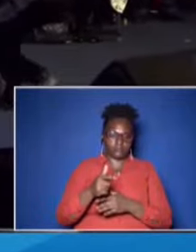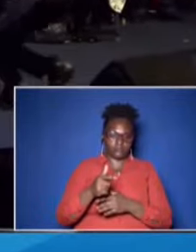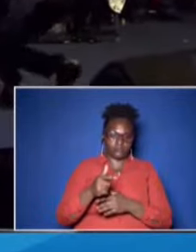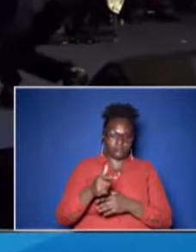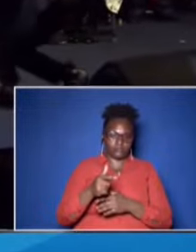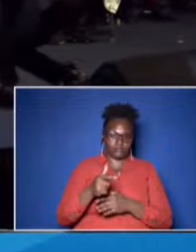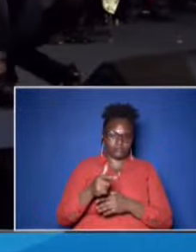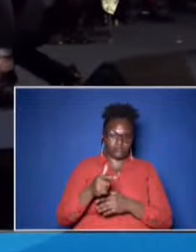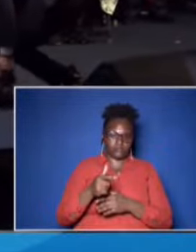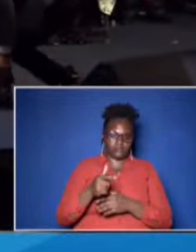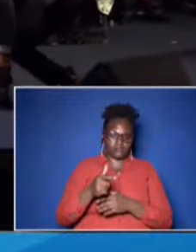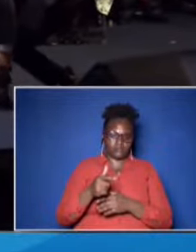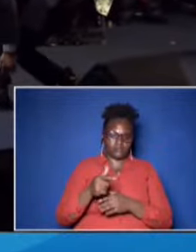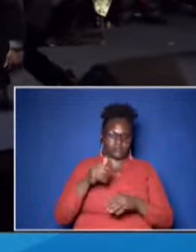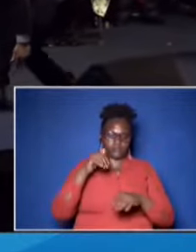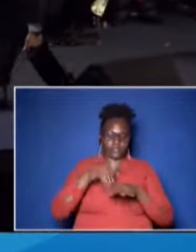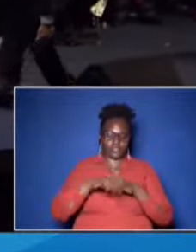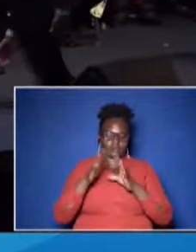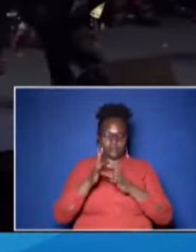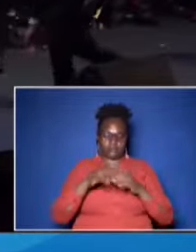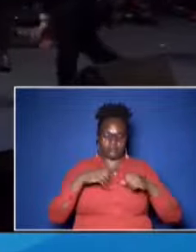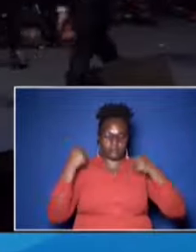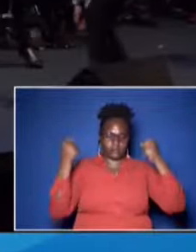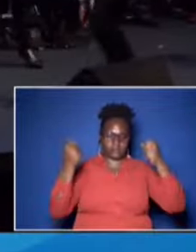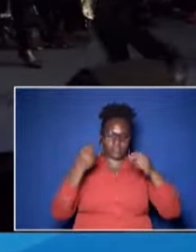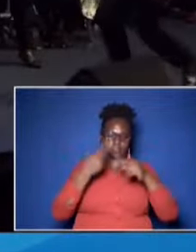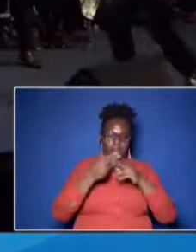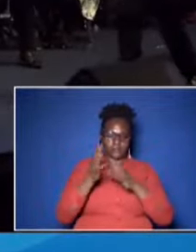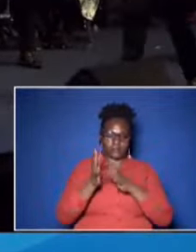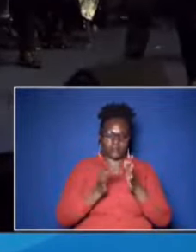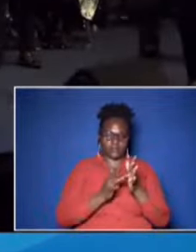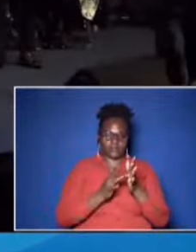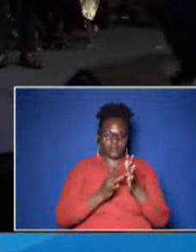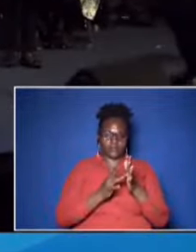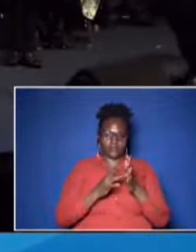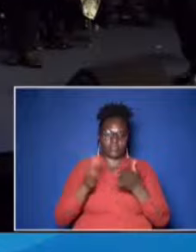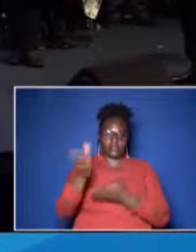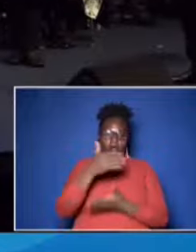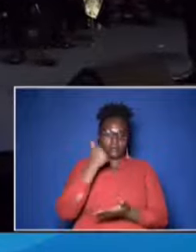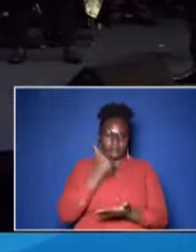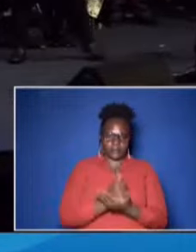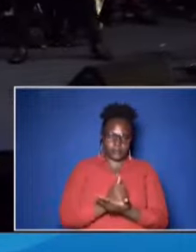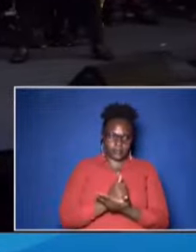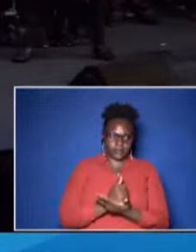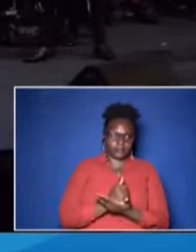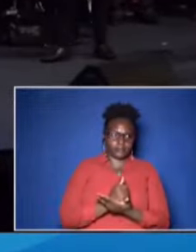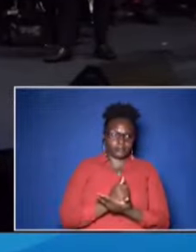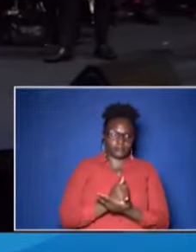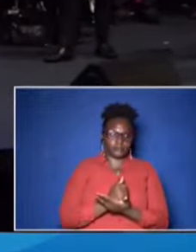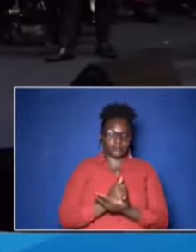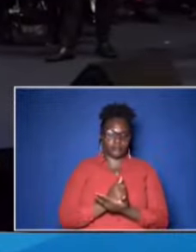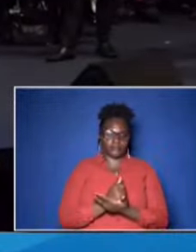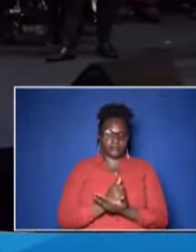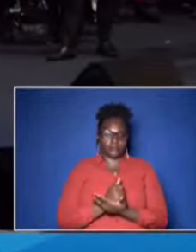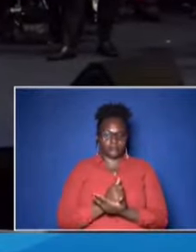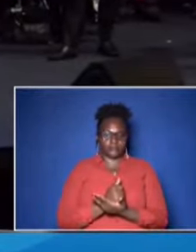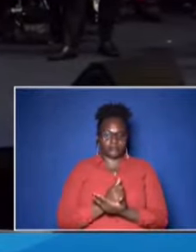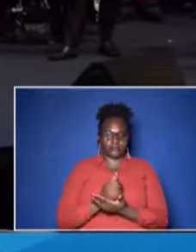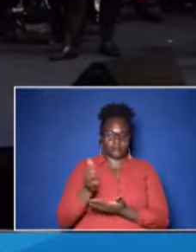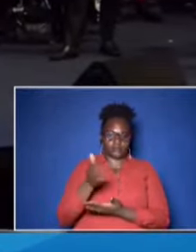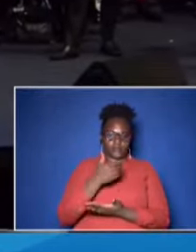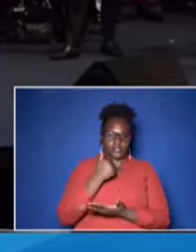preacher in the mighty name of Jesus say Amen say Amen